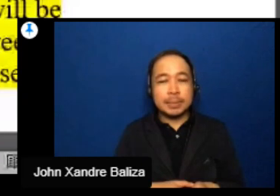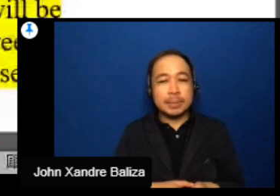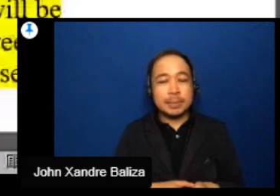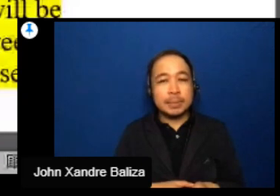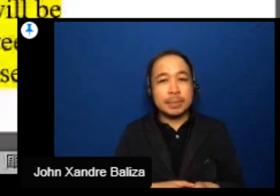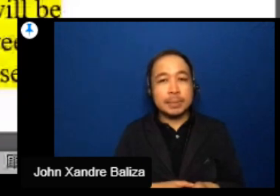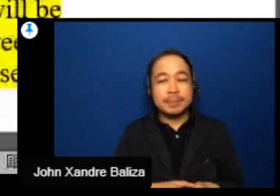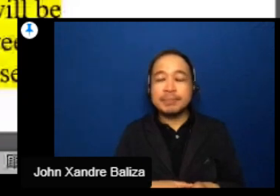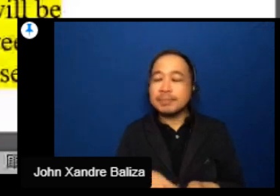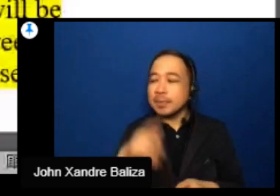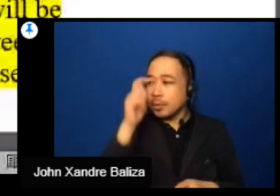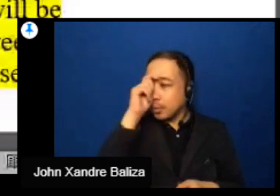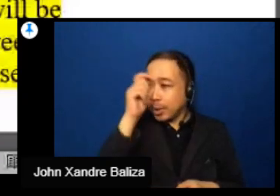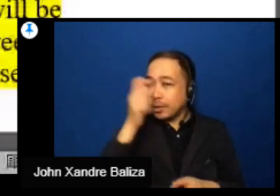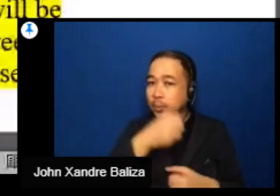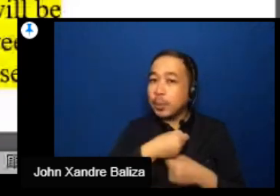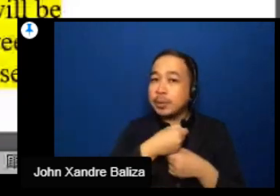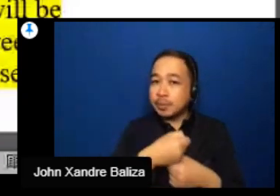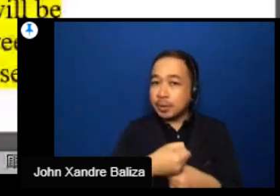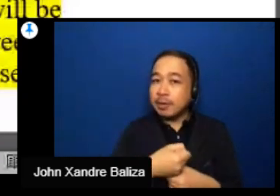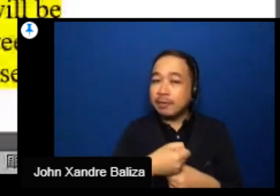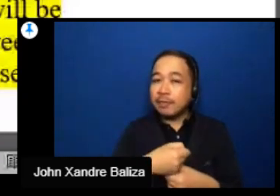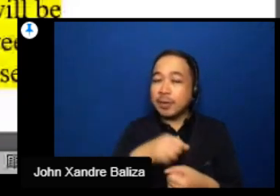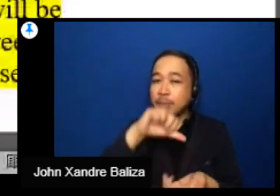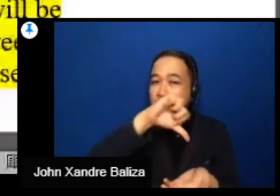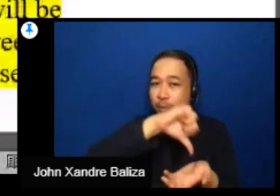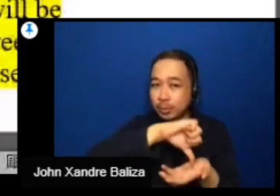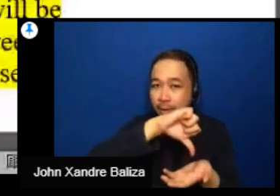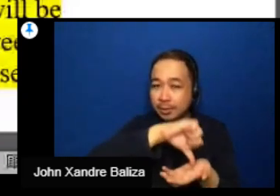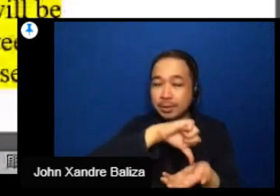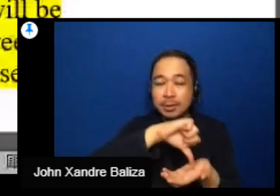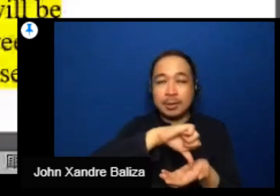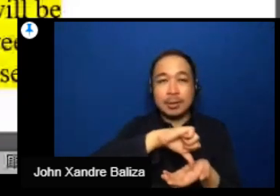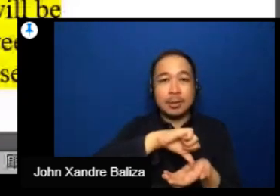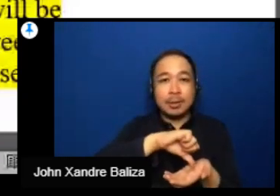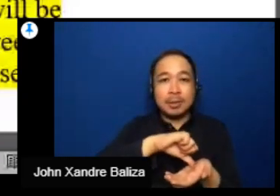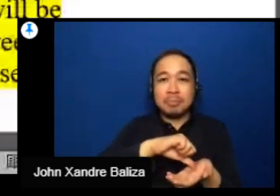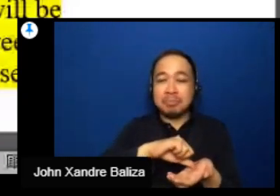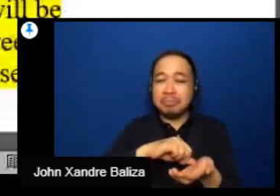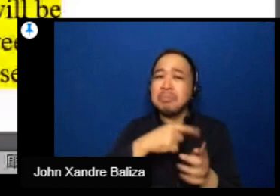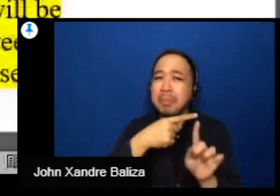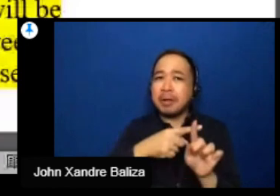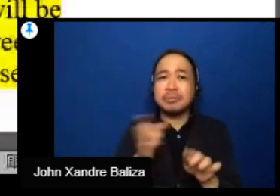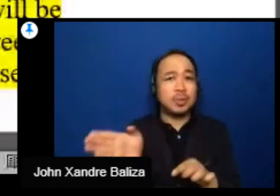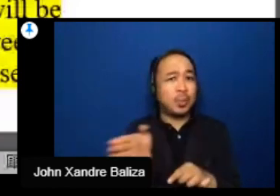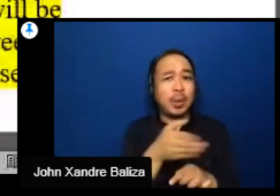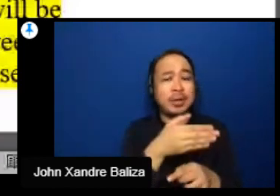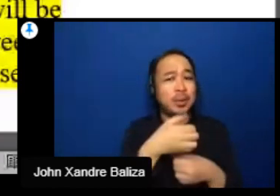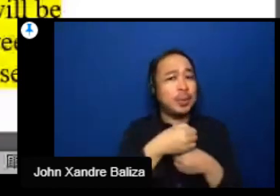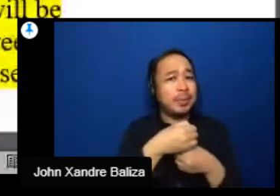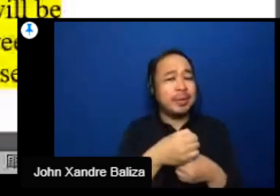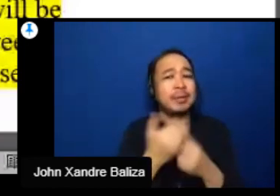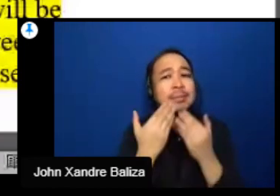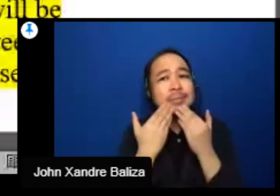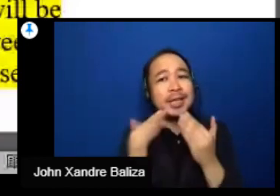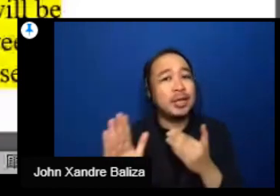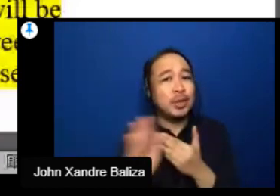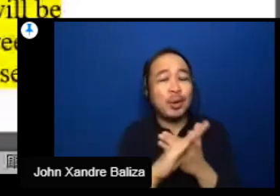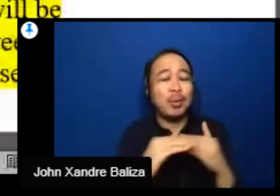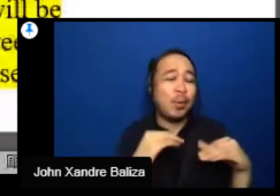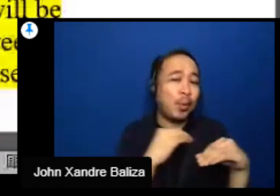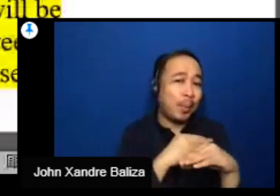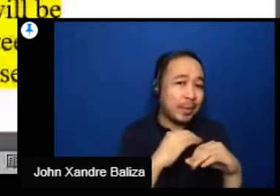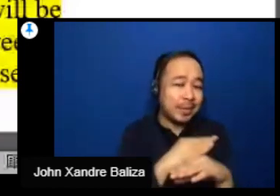Distinguished delegation from Iran and rest of the delegation, I thank for all the comments coming up.